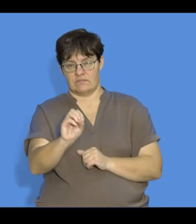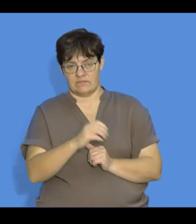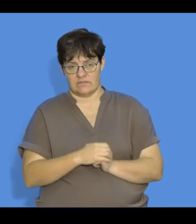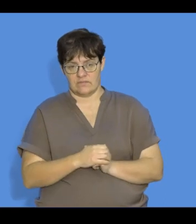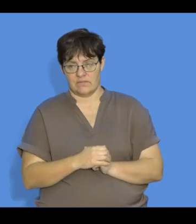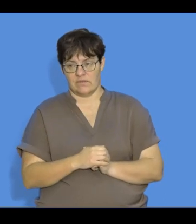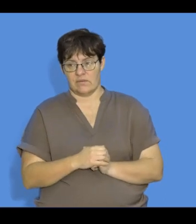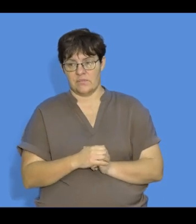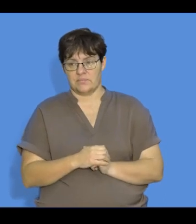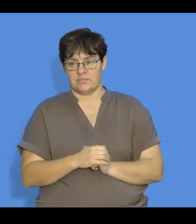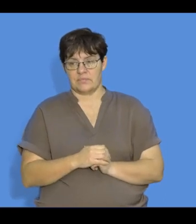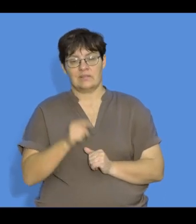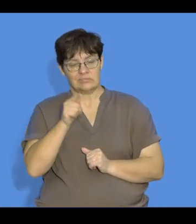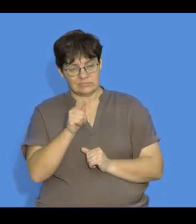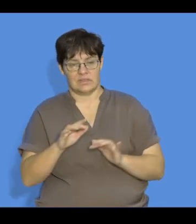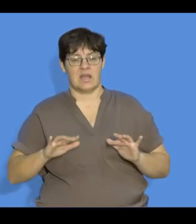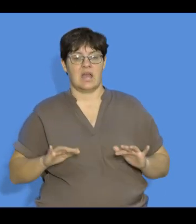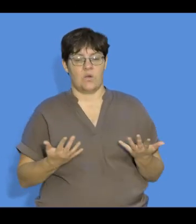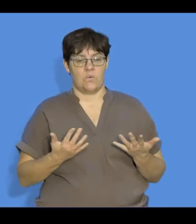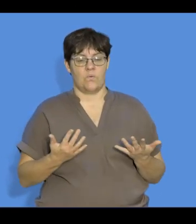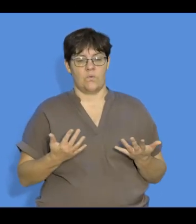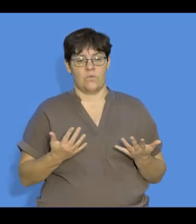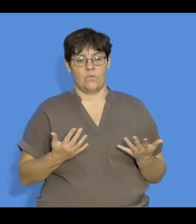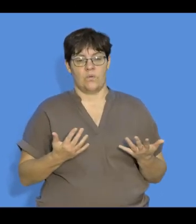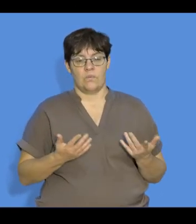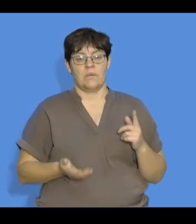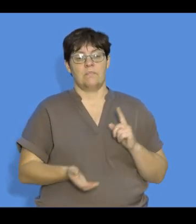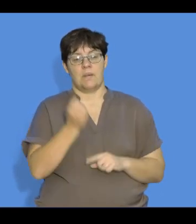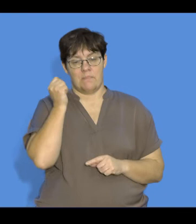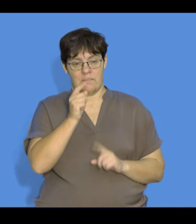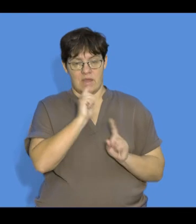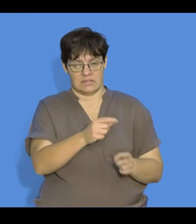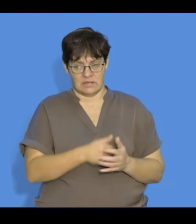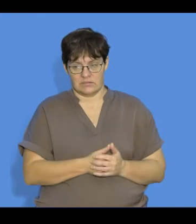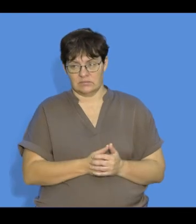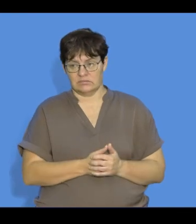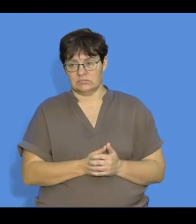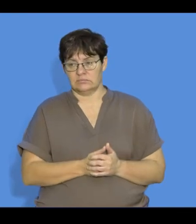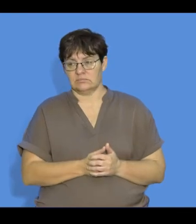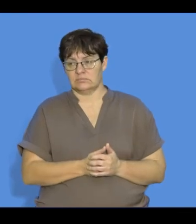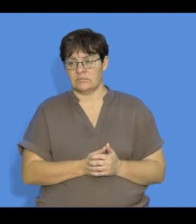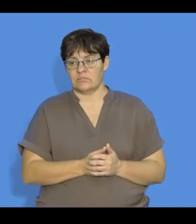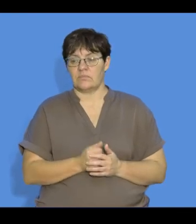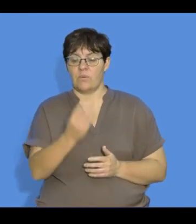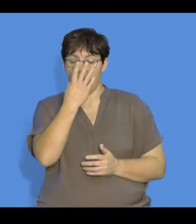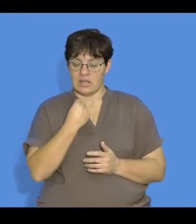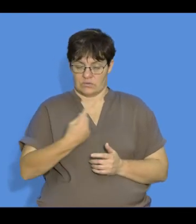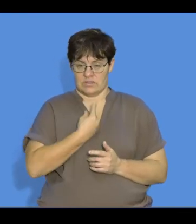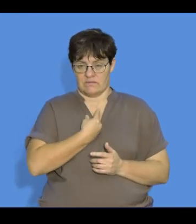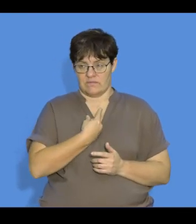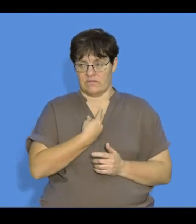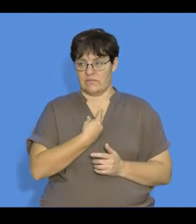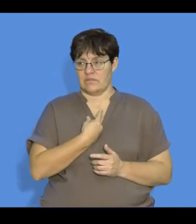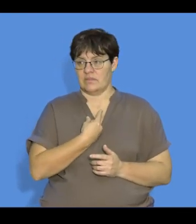9 volts, right? So that's how we managed to get to that, right? So we